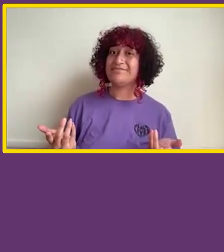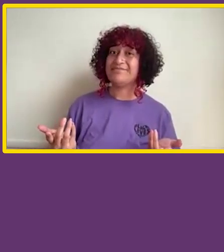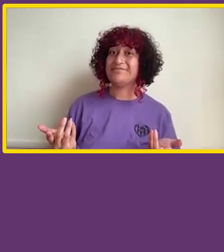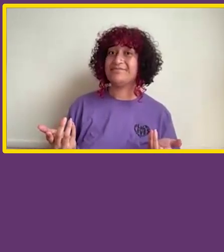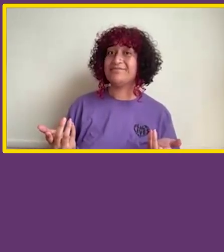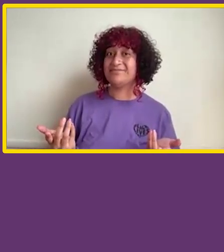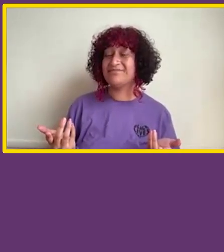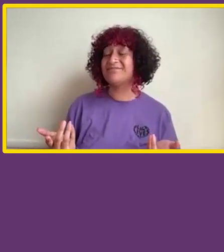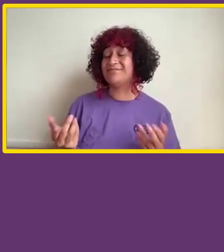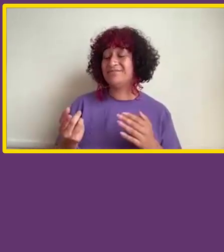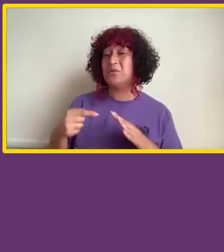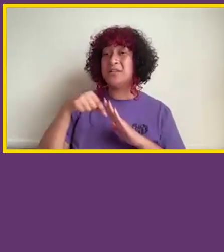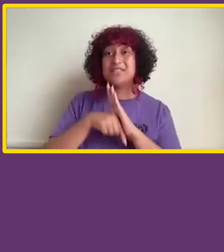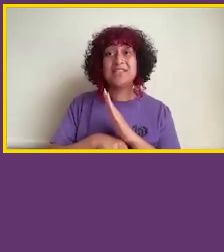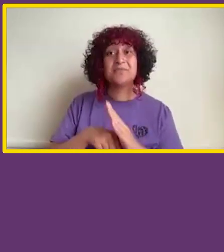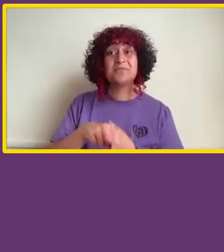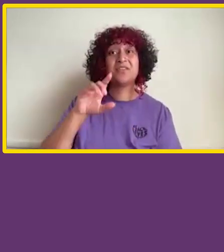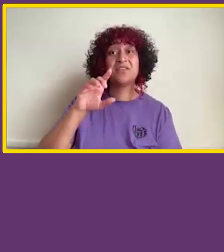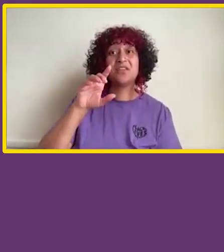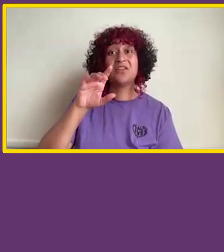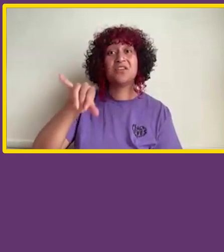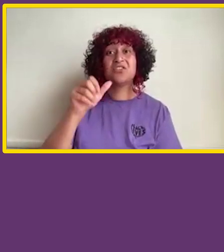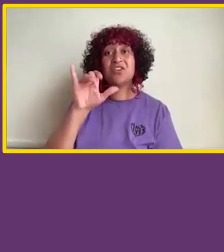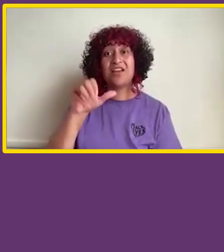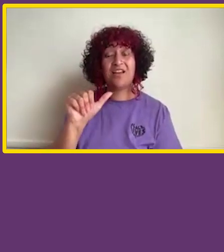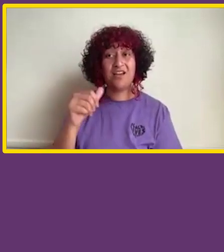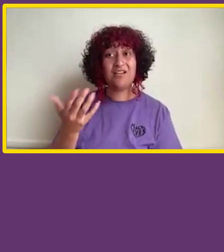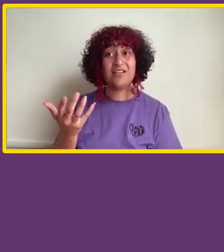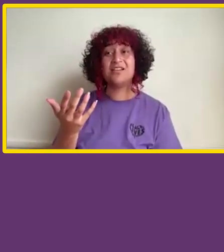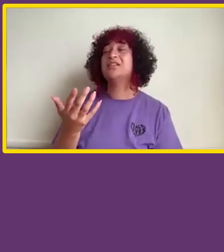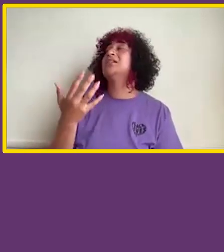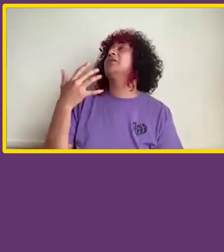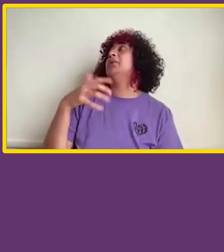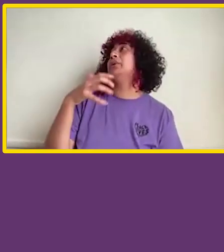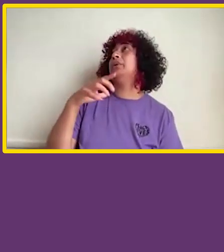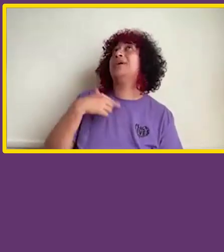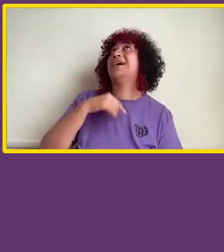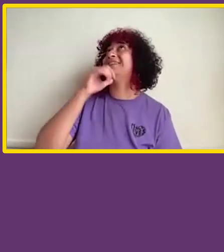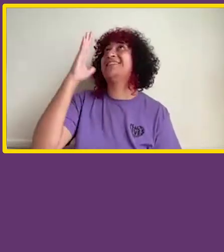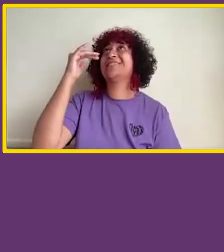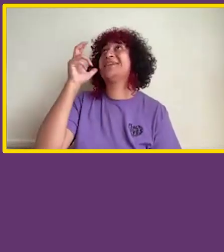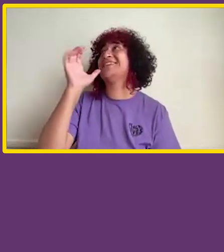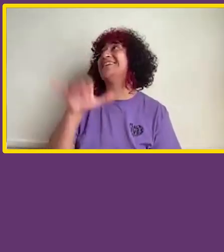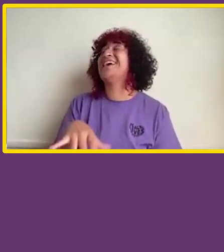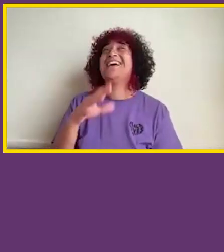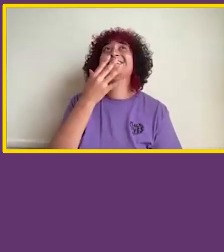We went deep. Jaya, you had a thought? Oh man, I didn't expect to hear that.